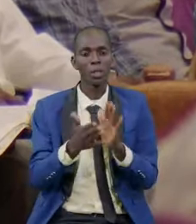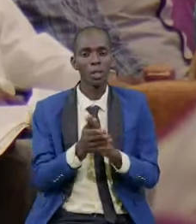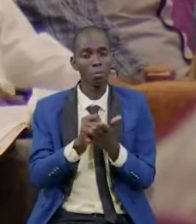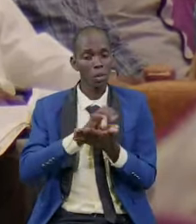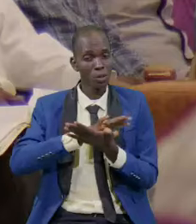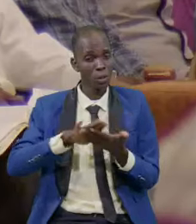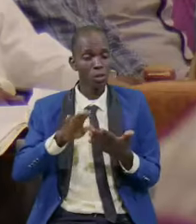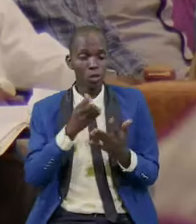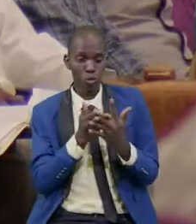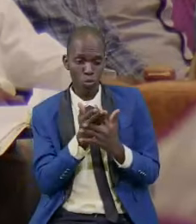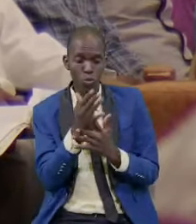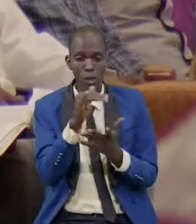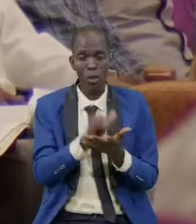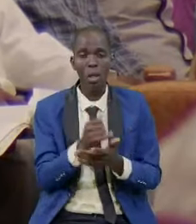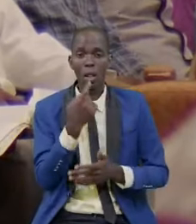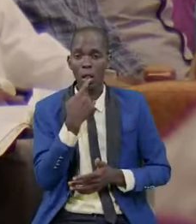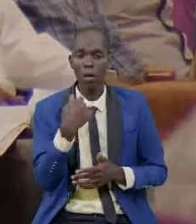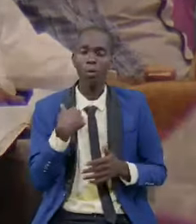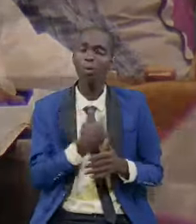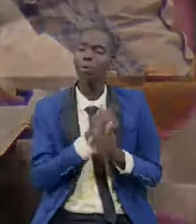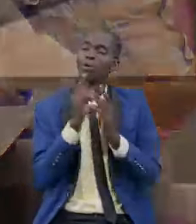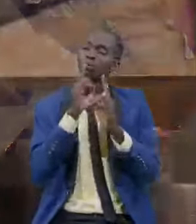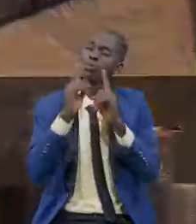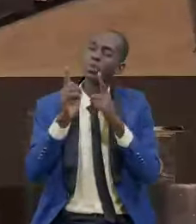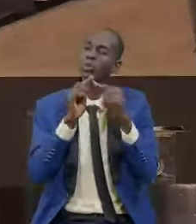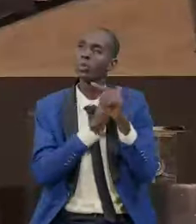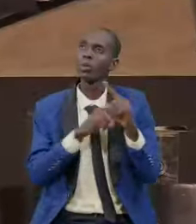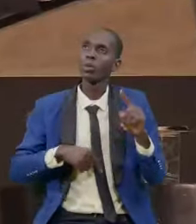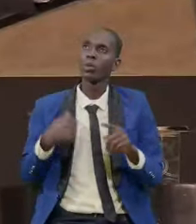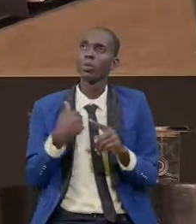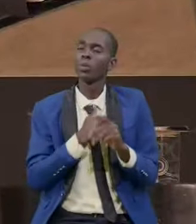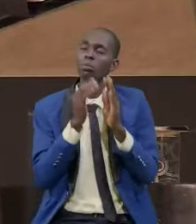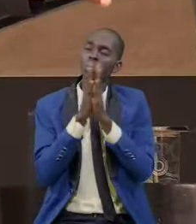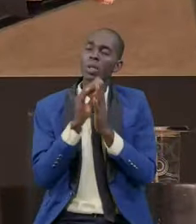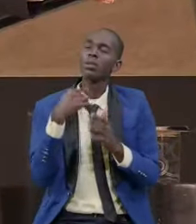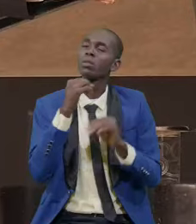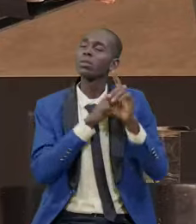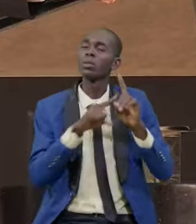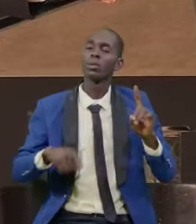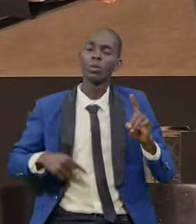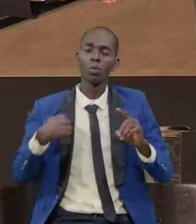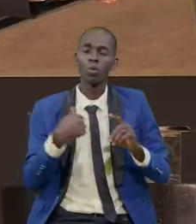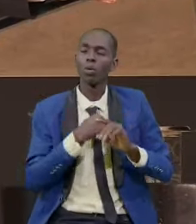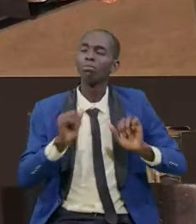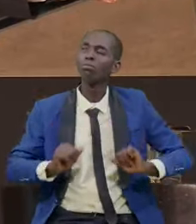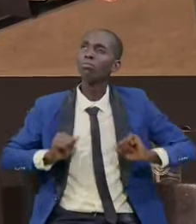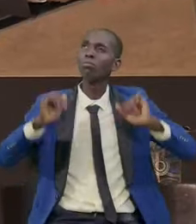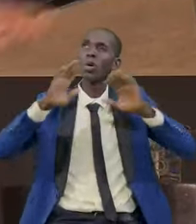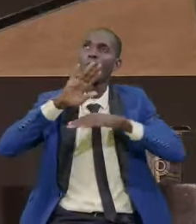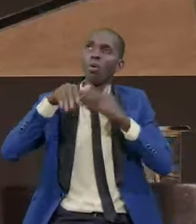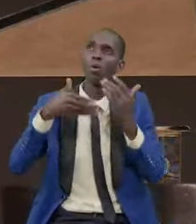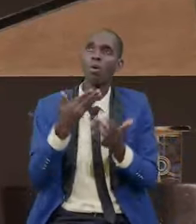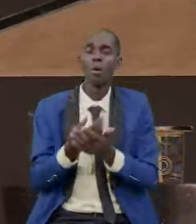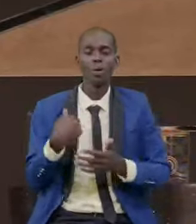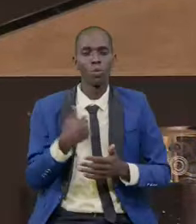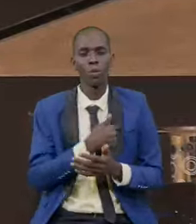that tongue we call upon the Lord and we tell him that we surrender all, and we're